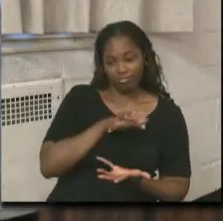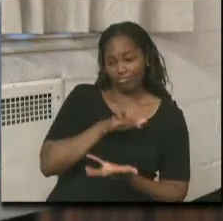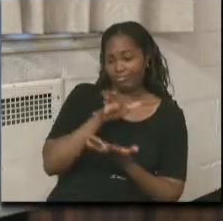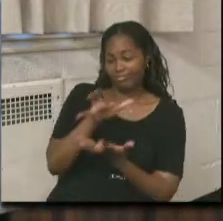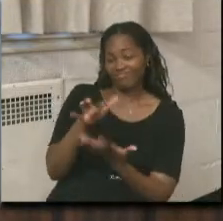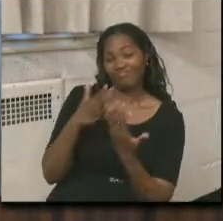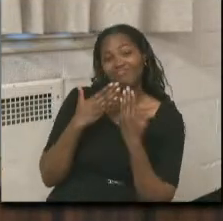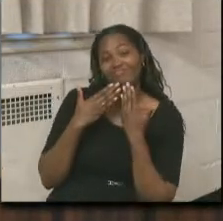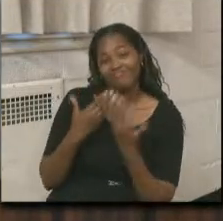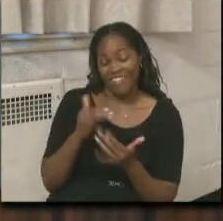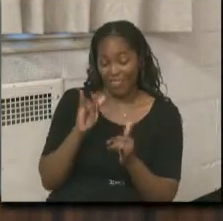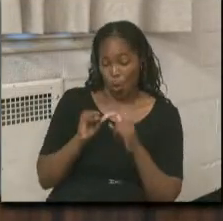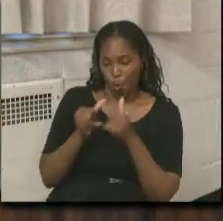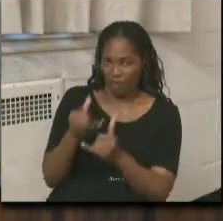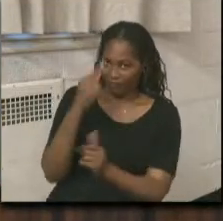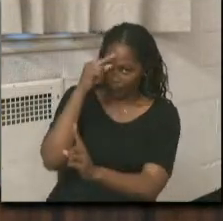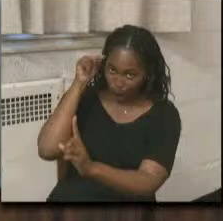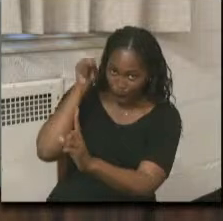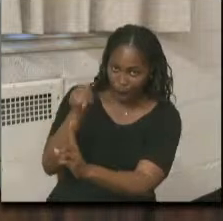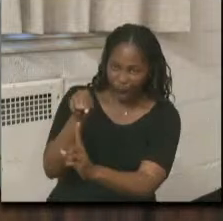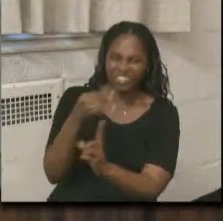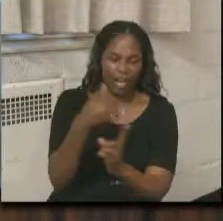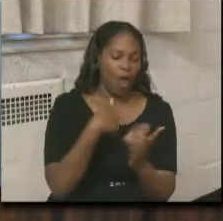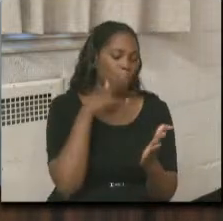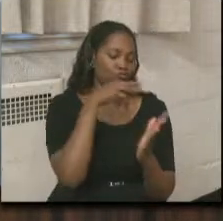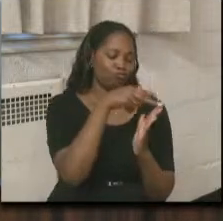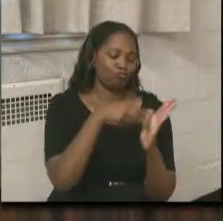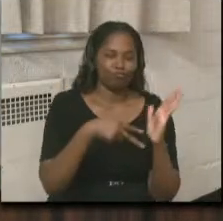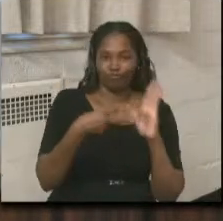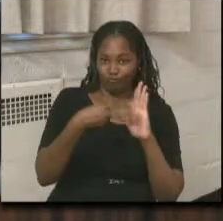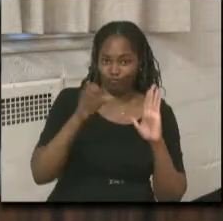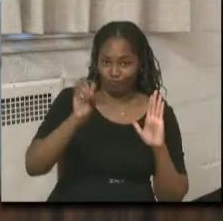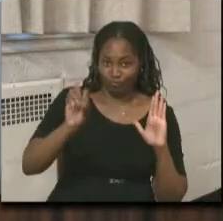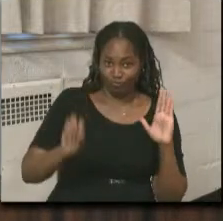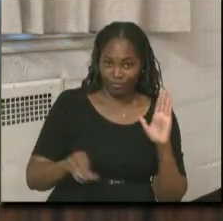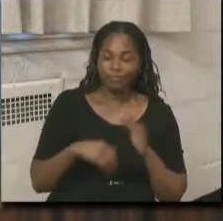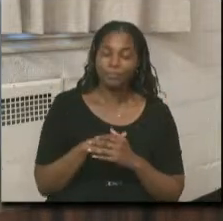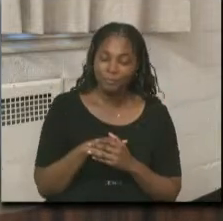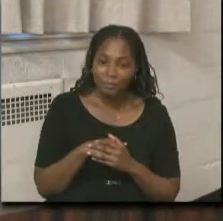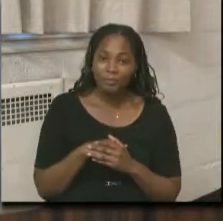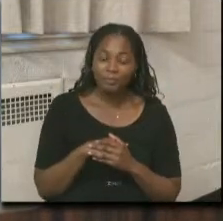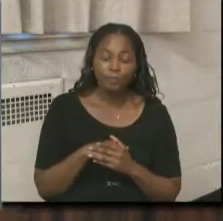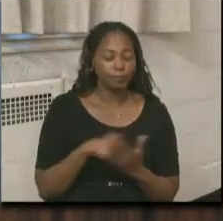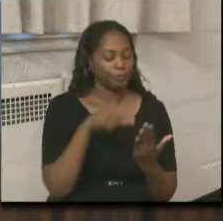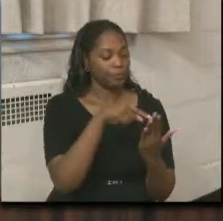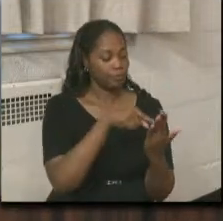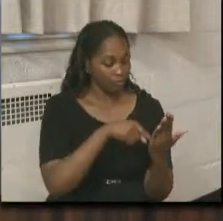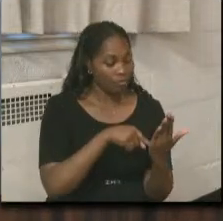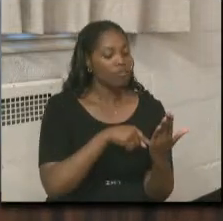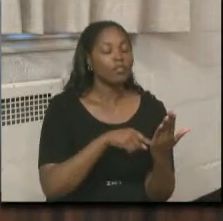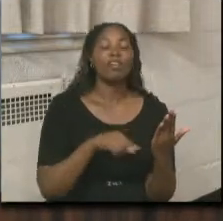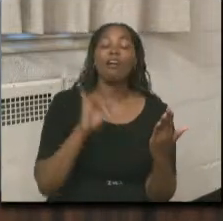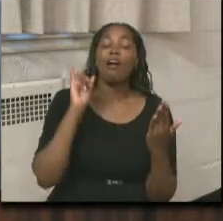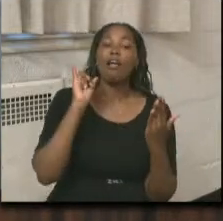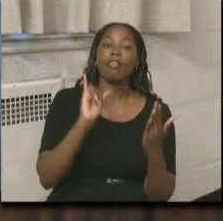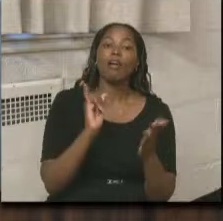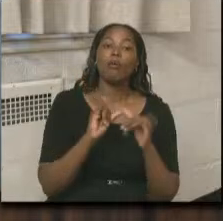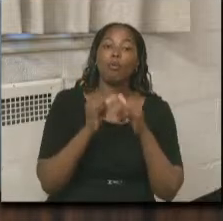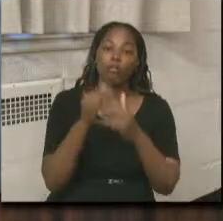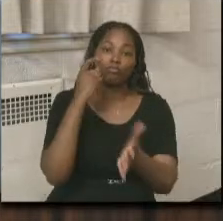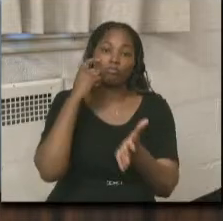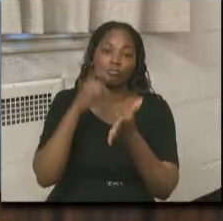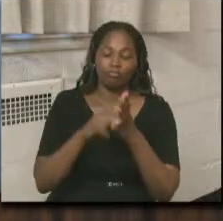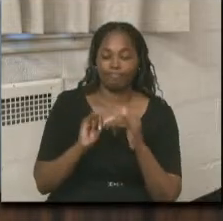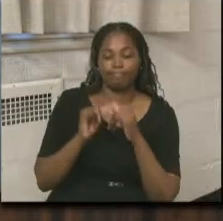award that's directly for you, and I'll read it. Rain Award of Recognition presented to Rain Rivera